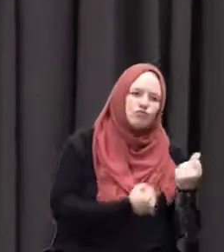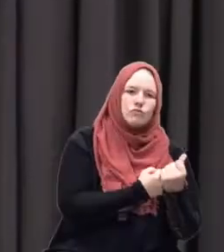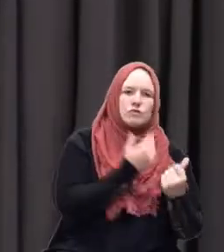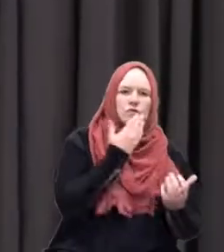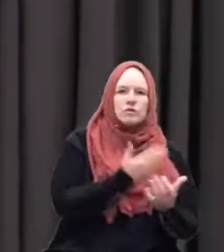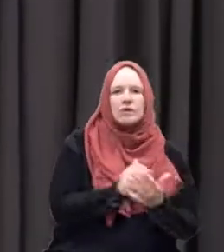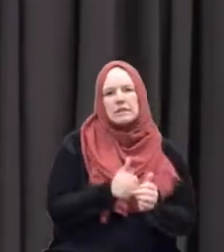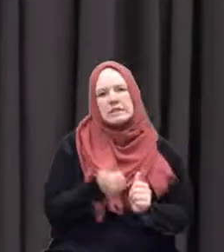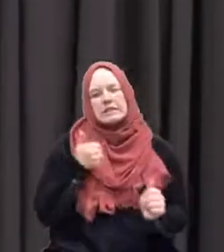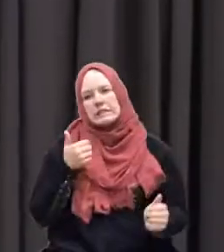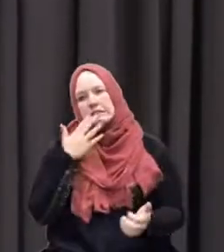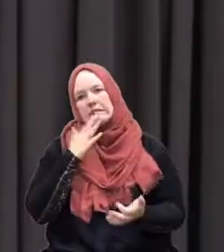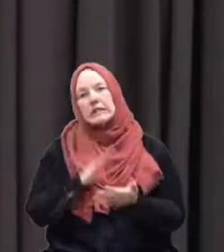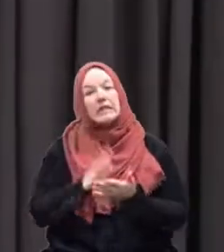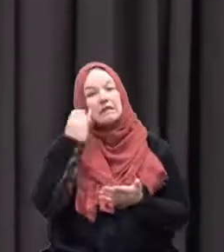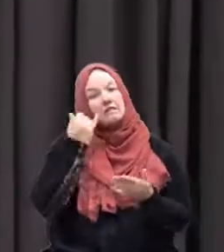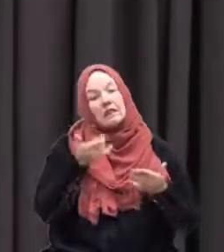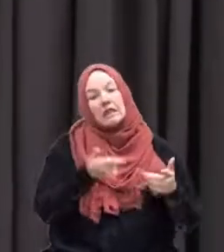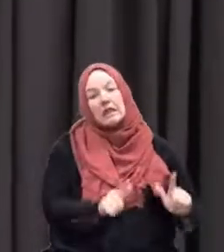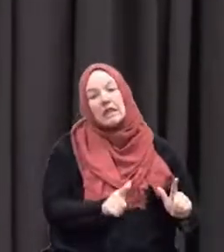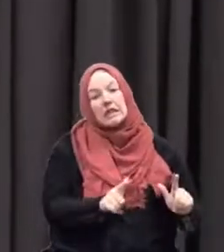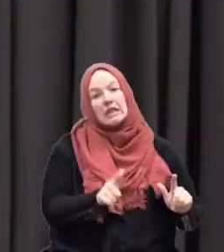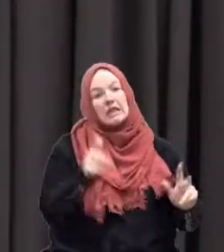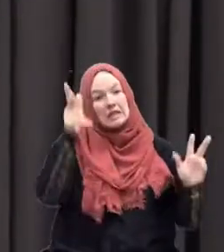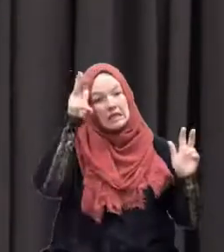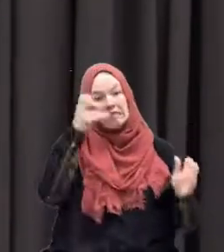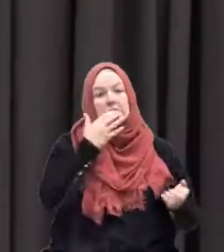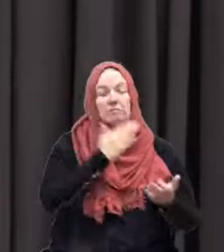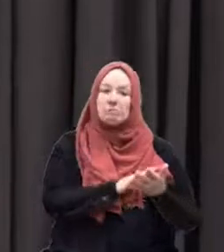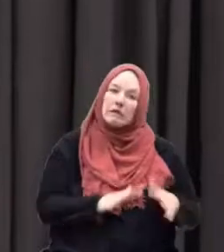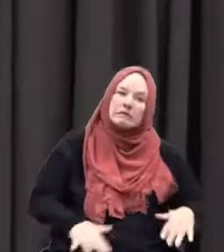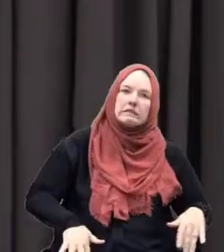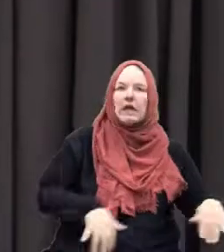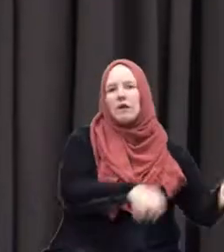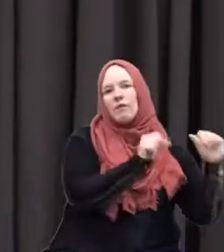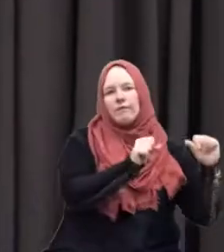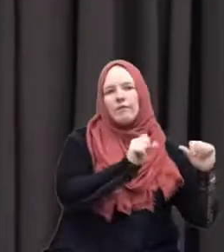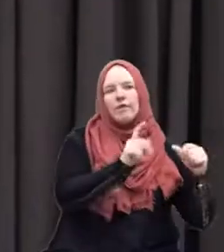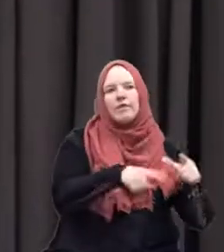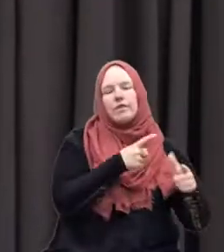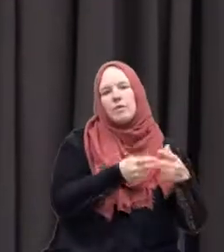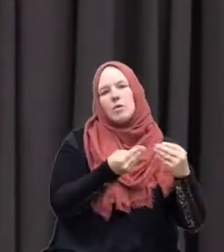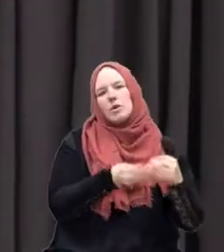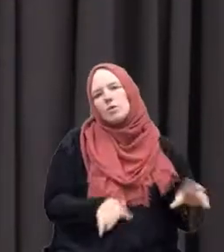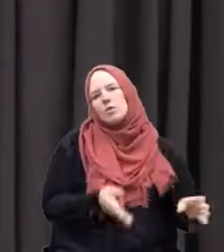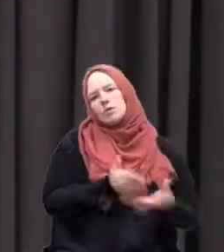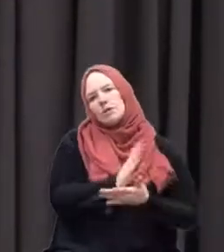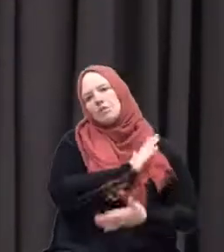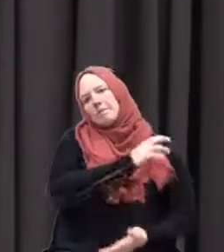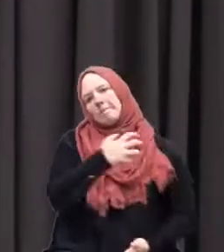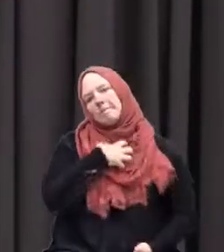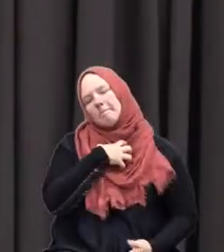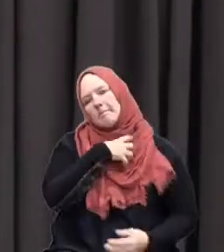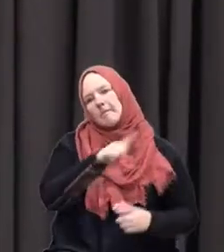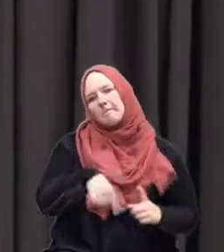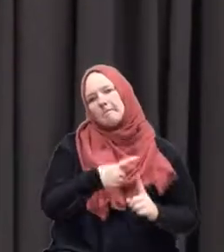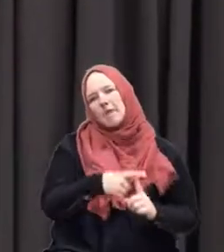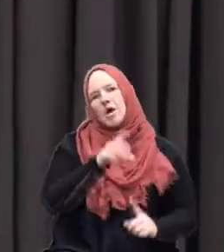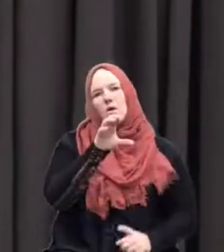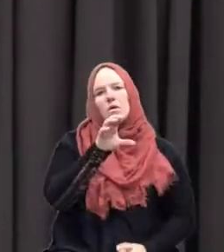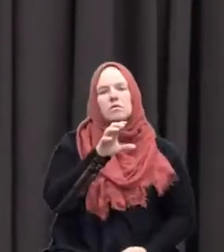enjoin the good and forbid the evil. If we let the evil take over, we lose the right to complain